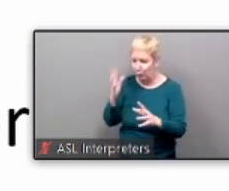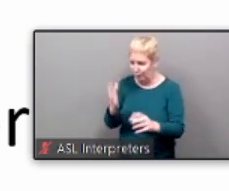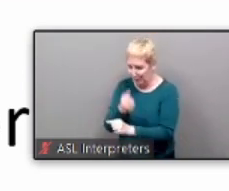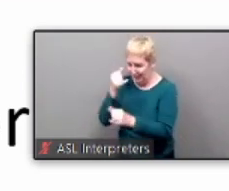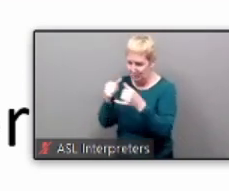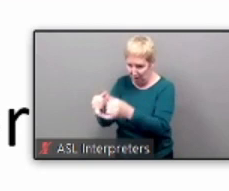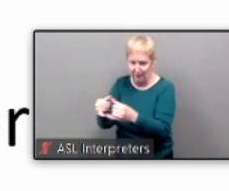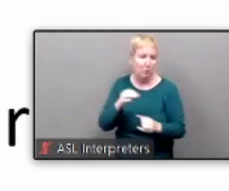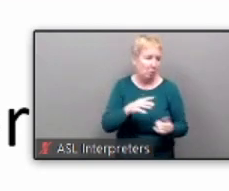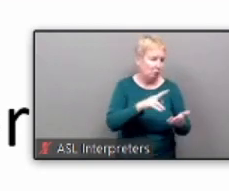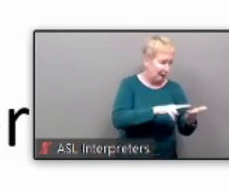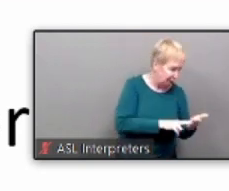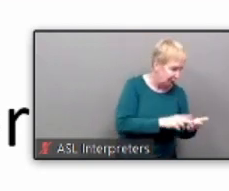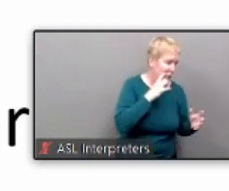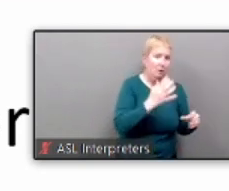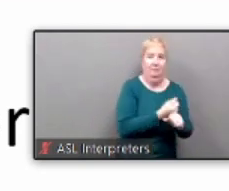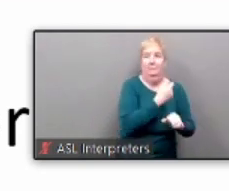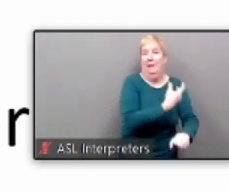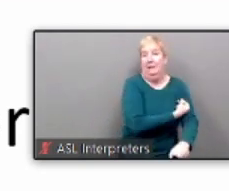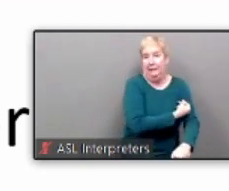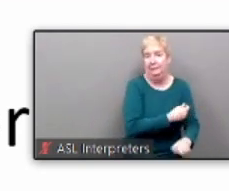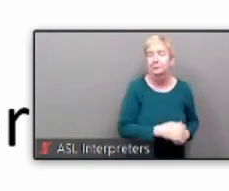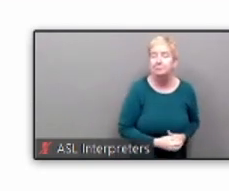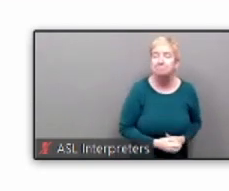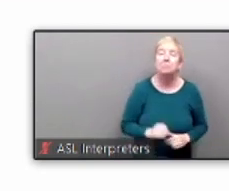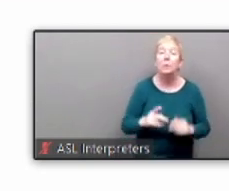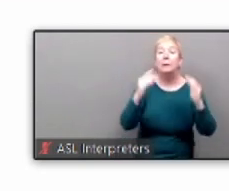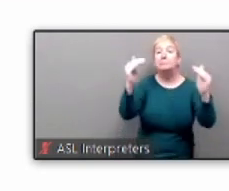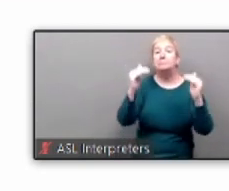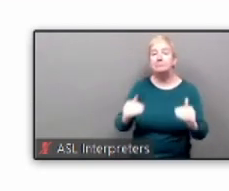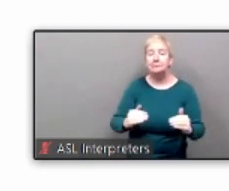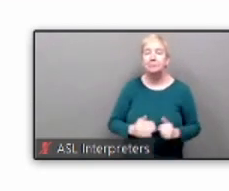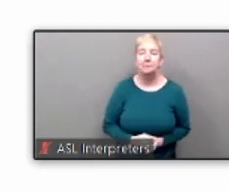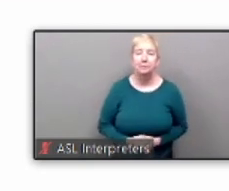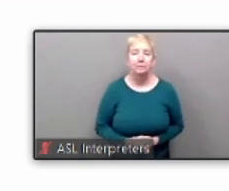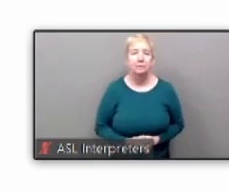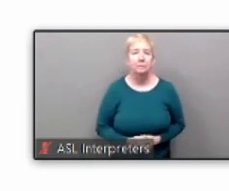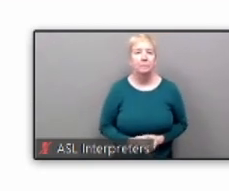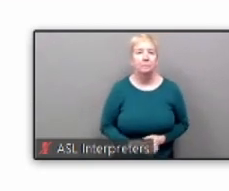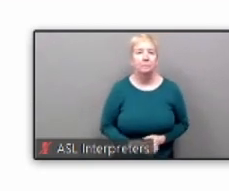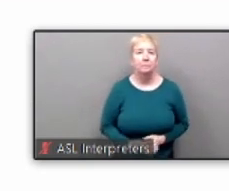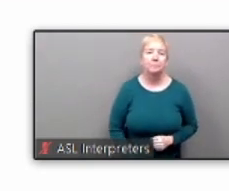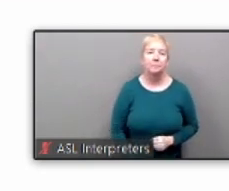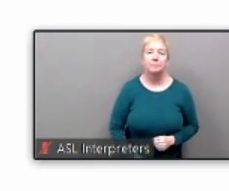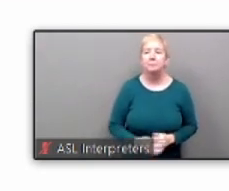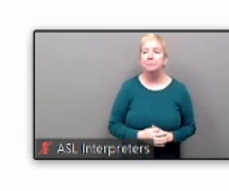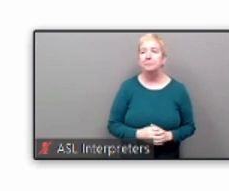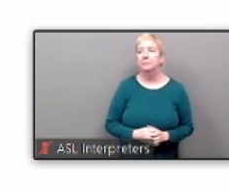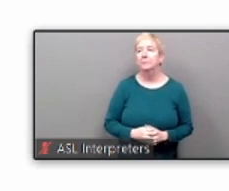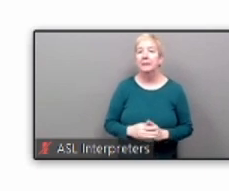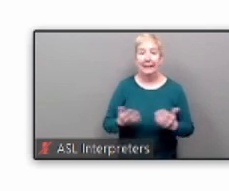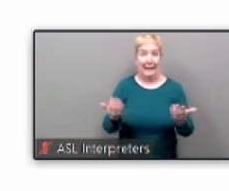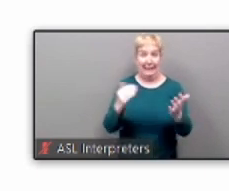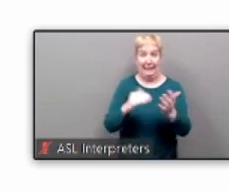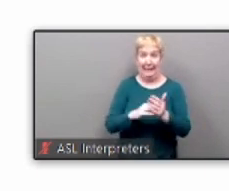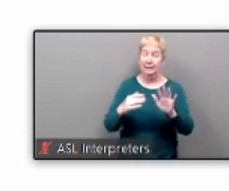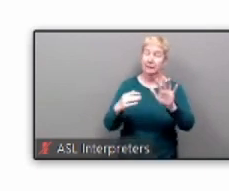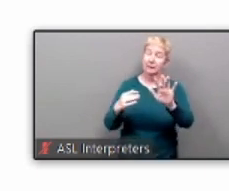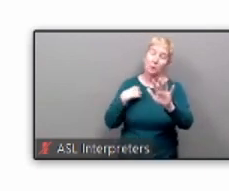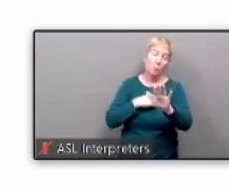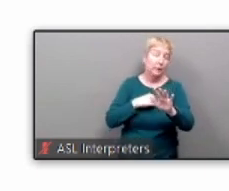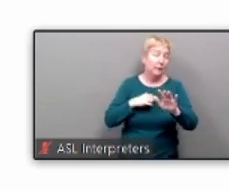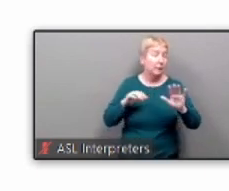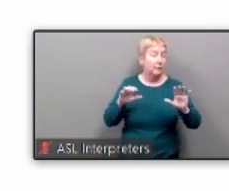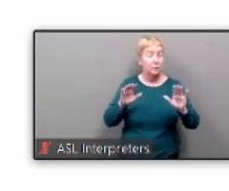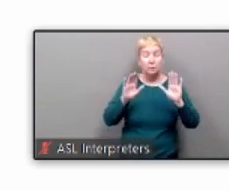vaccine. Next slide, please. So I just want to reiterate, we're all doing a fantastic